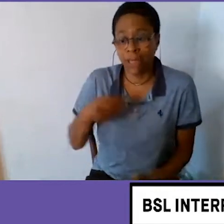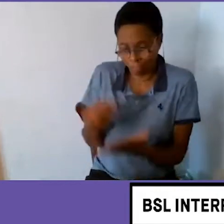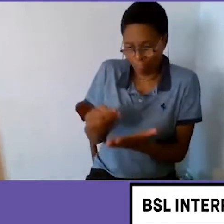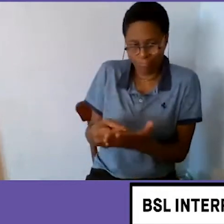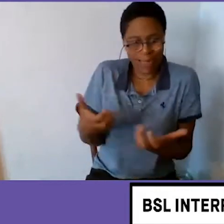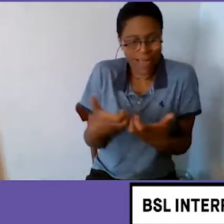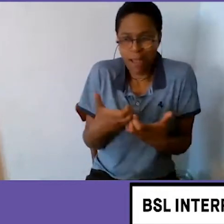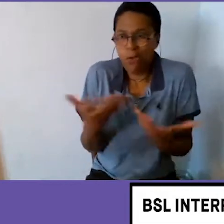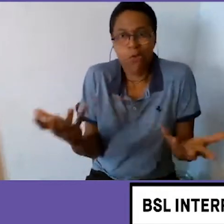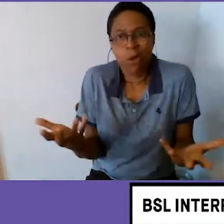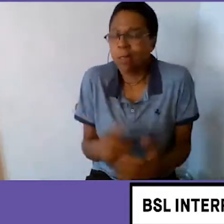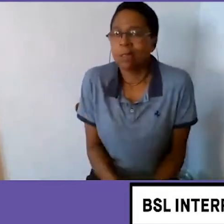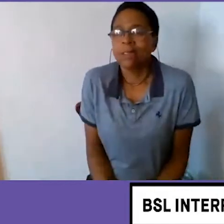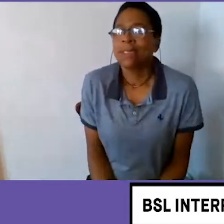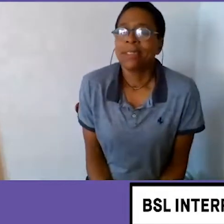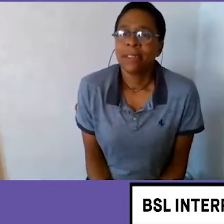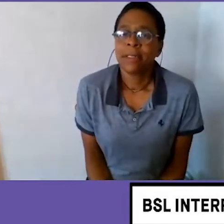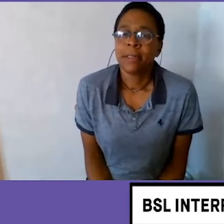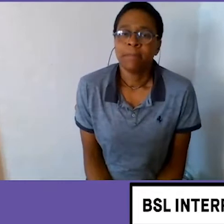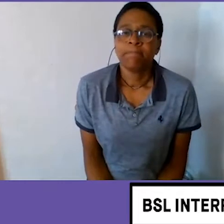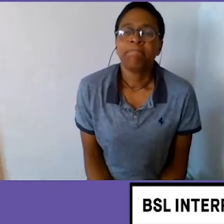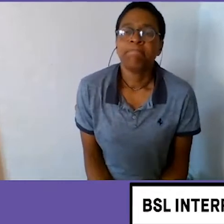these platforms?